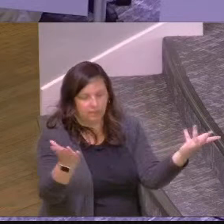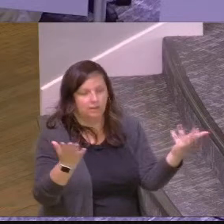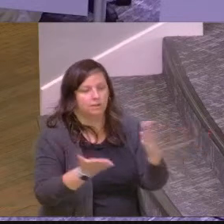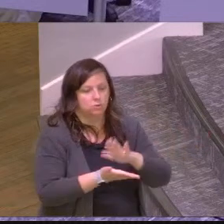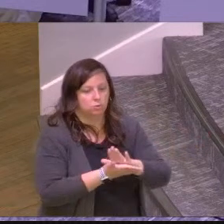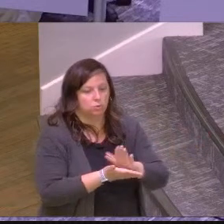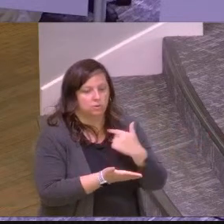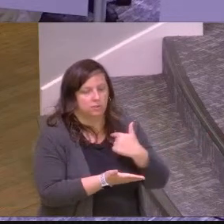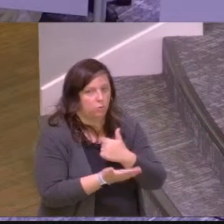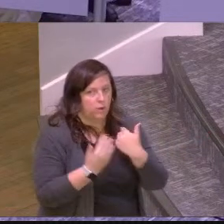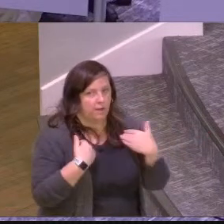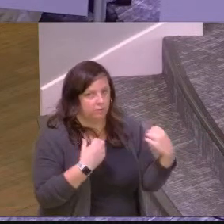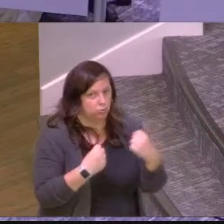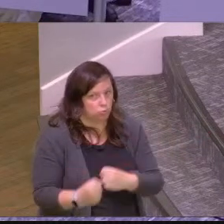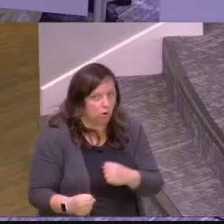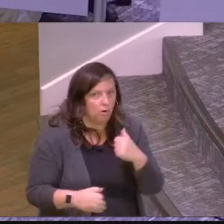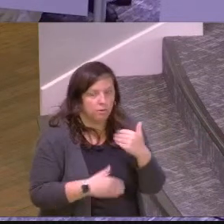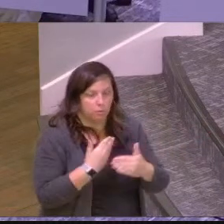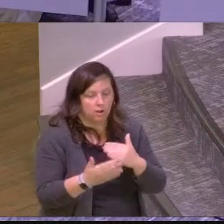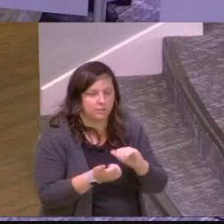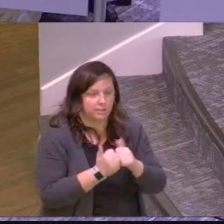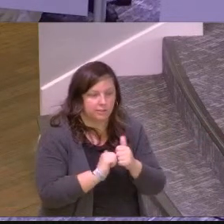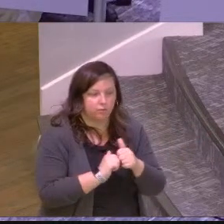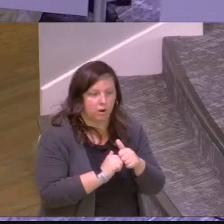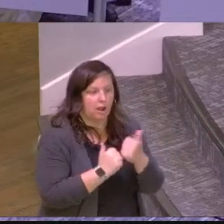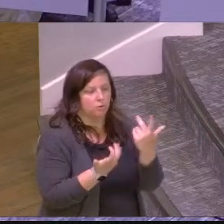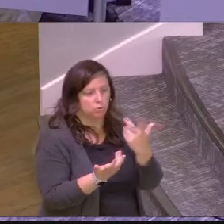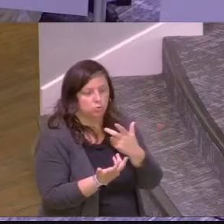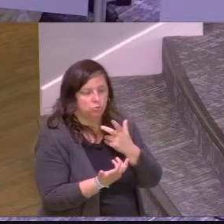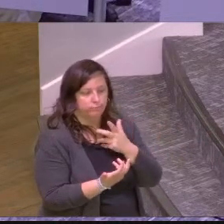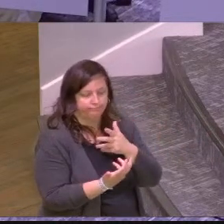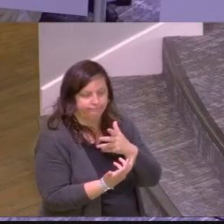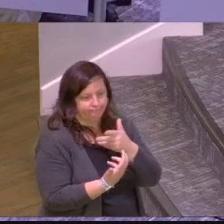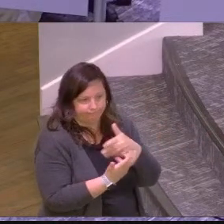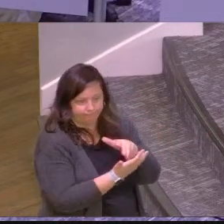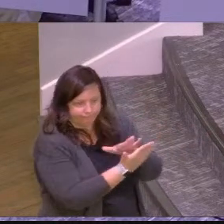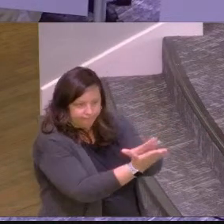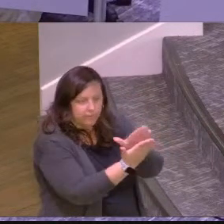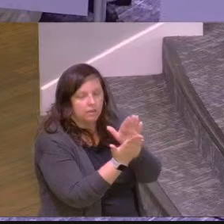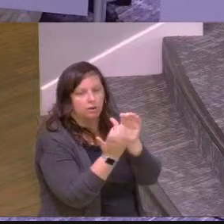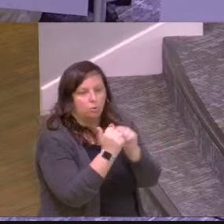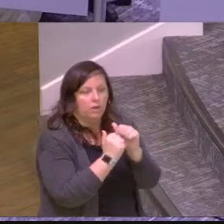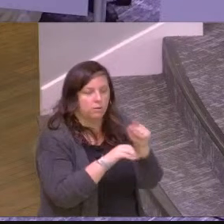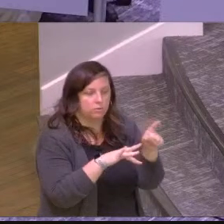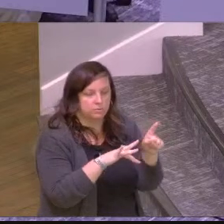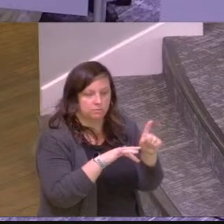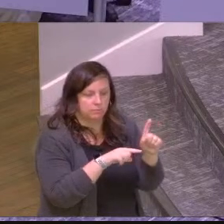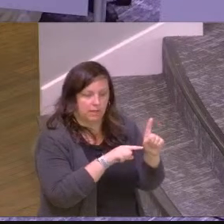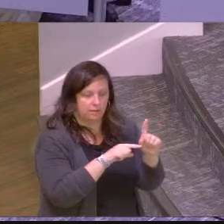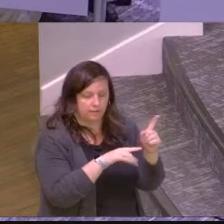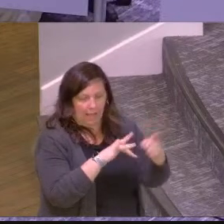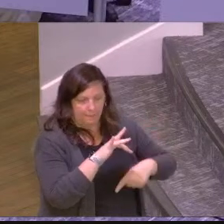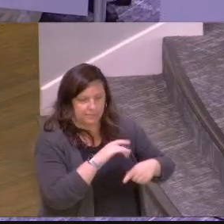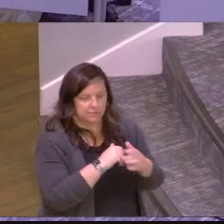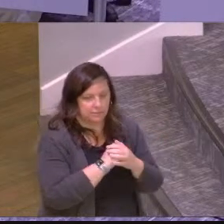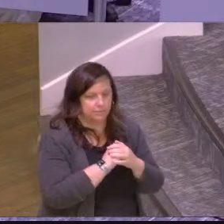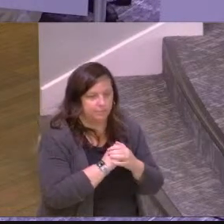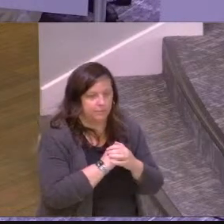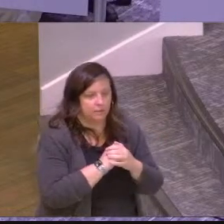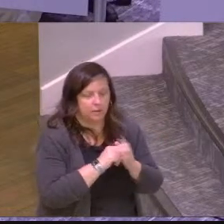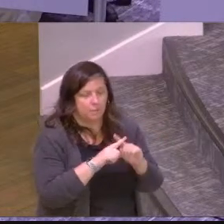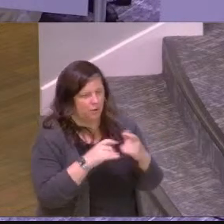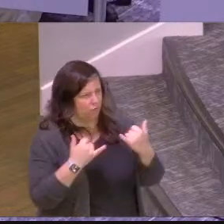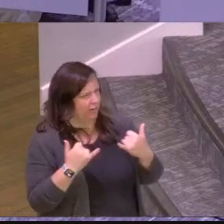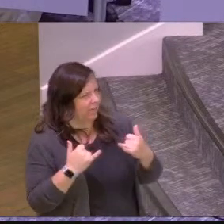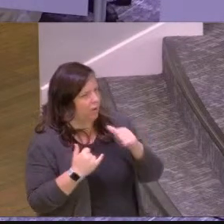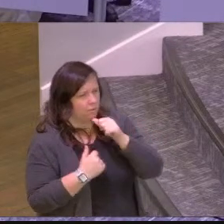absences. But at this time, I don't know of a budget need, except maybe the staffing to have people at the high schools to really